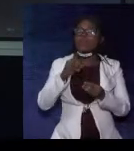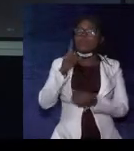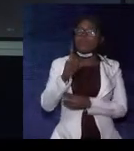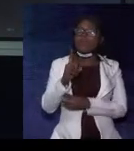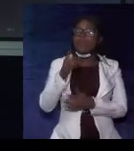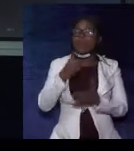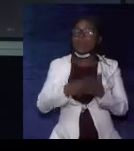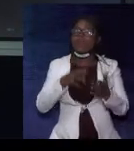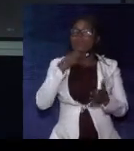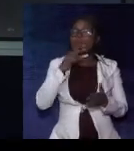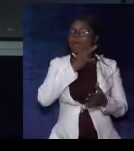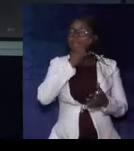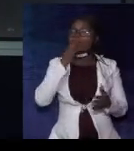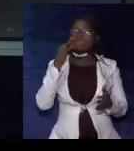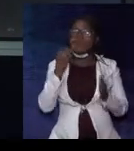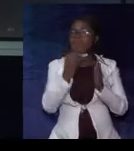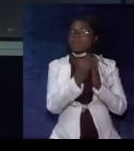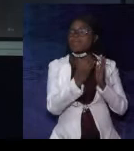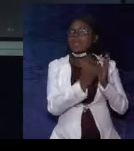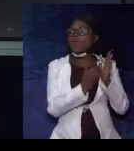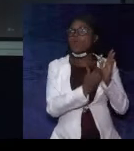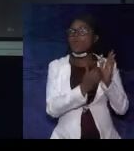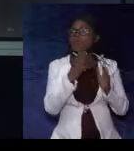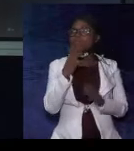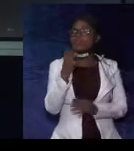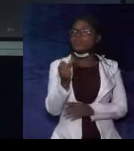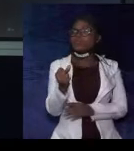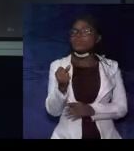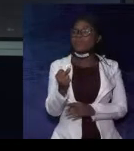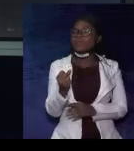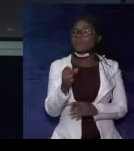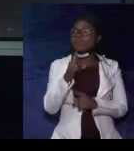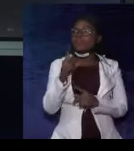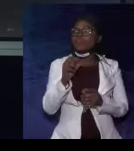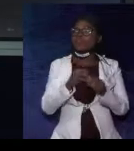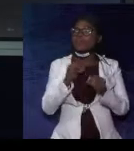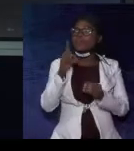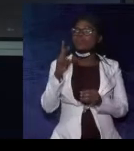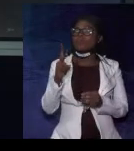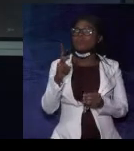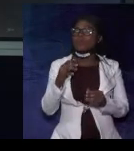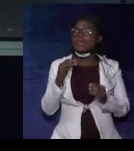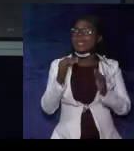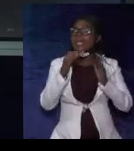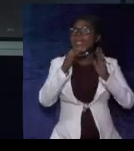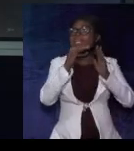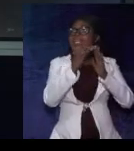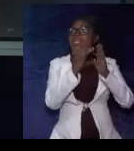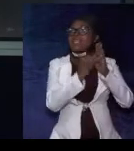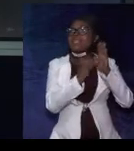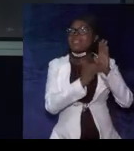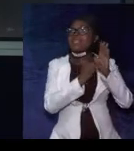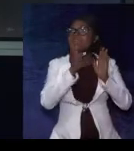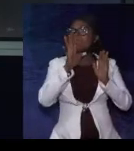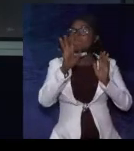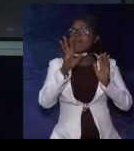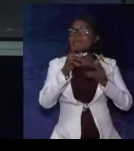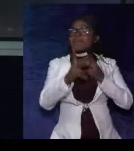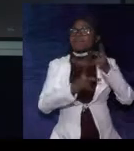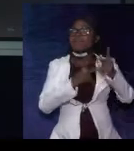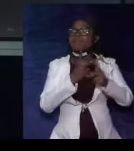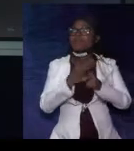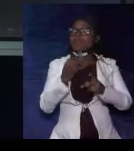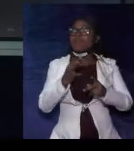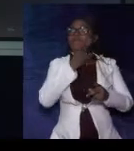Questions. Question number 1, what are farm records? Question number 2, list